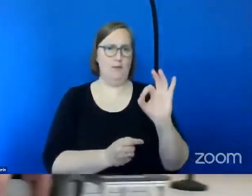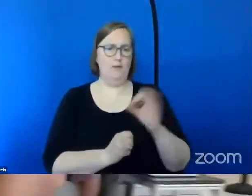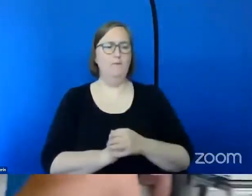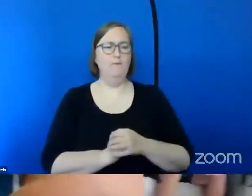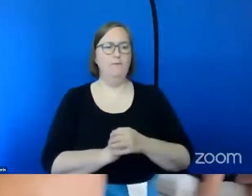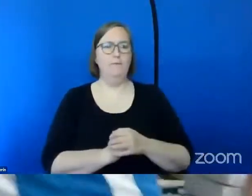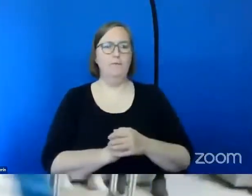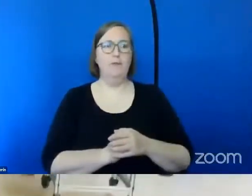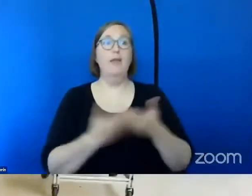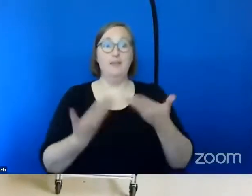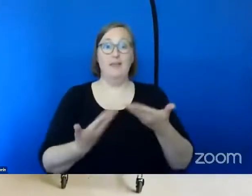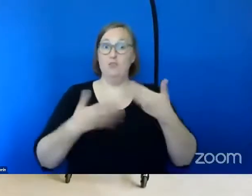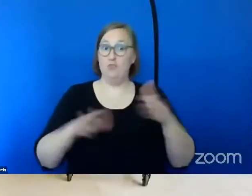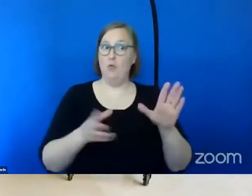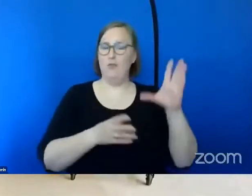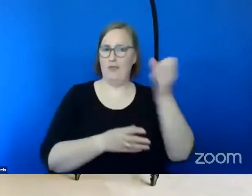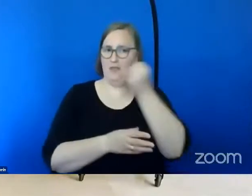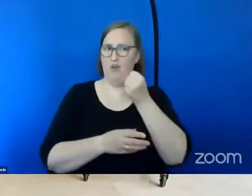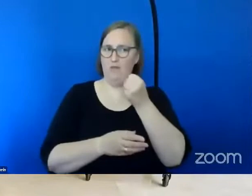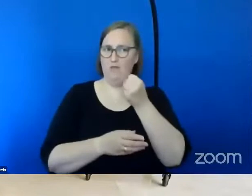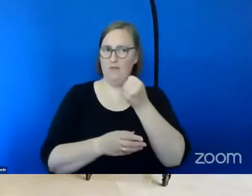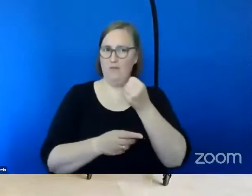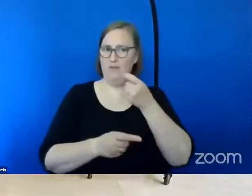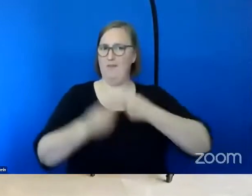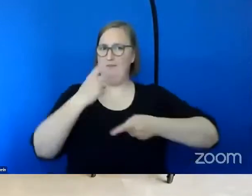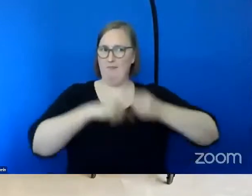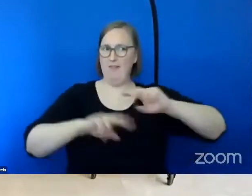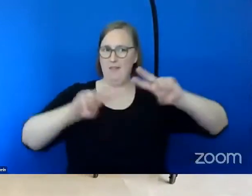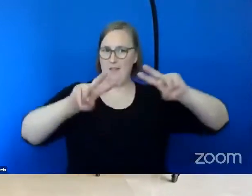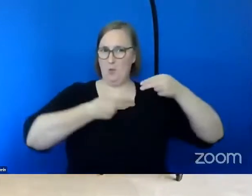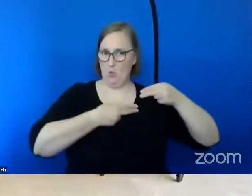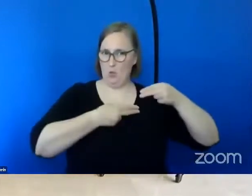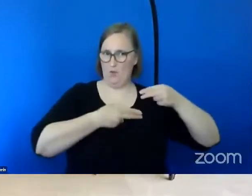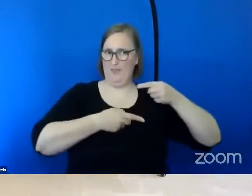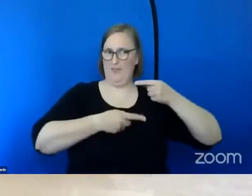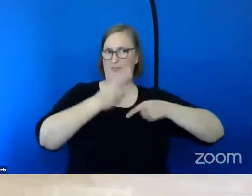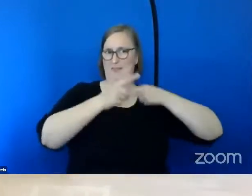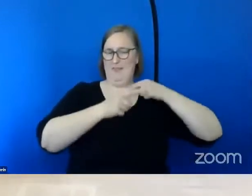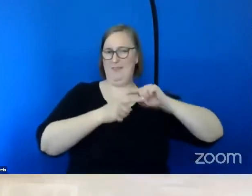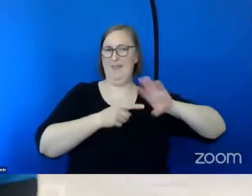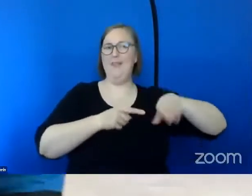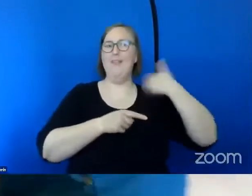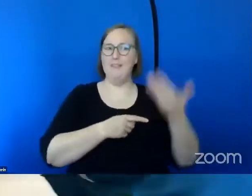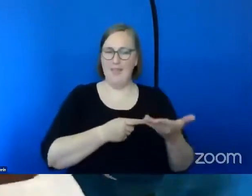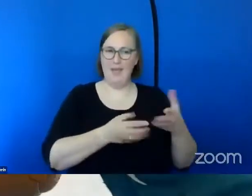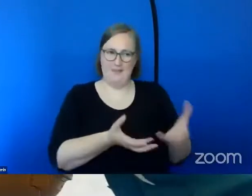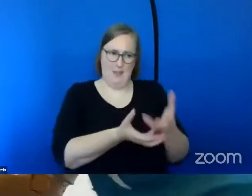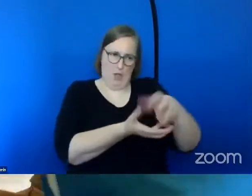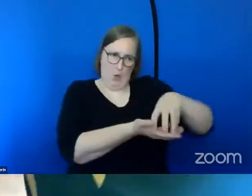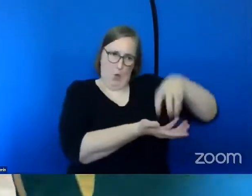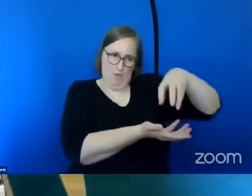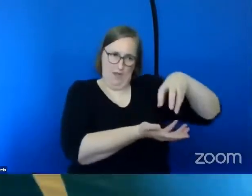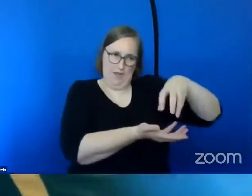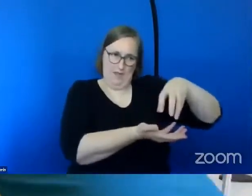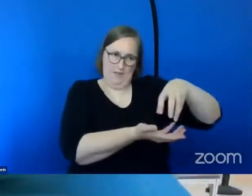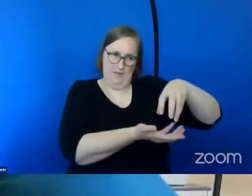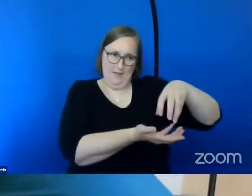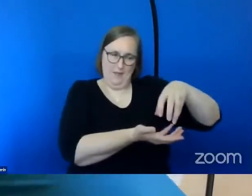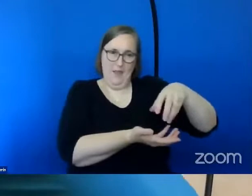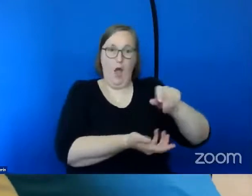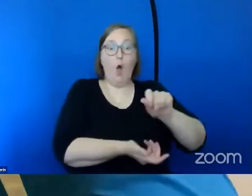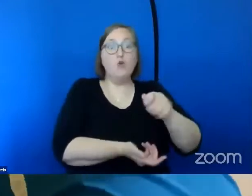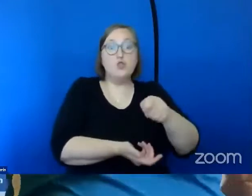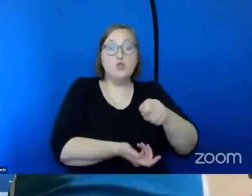of the key. I think his hand and his skill does make the movements look very natural. I'm very